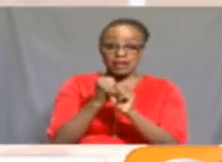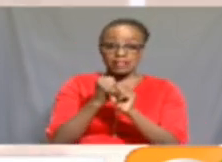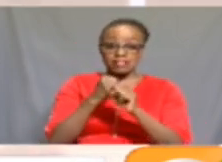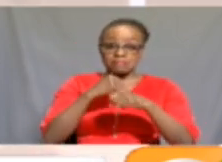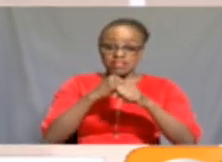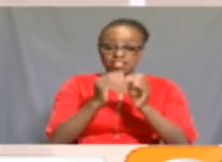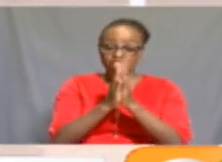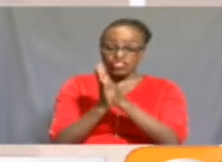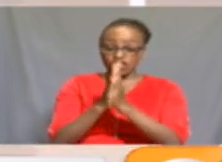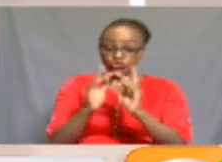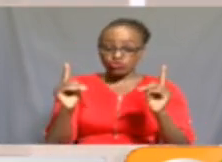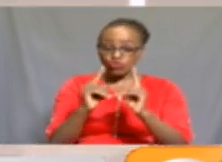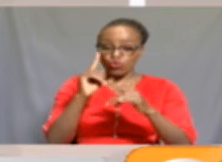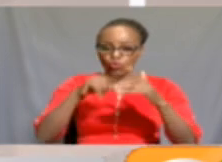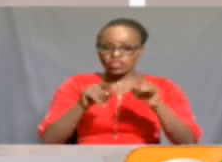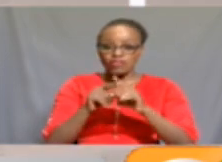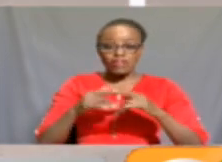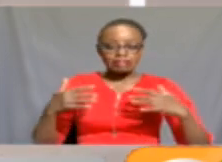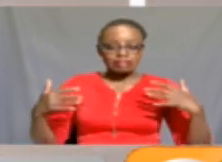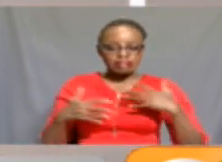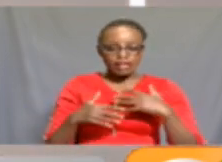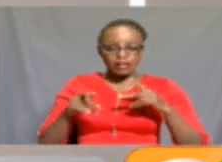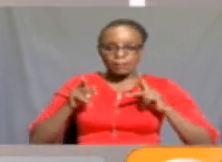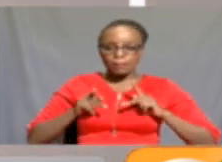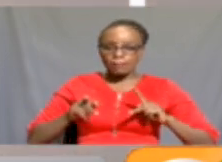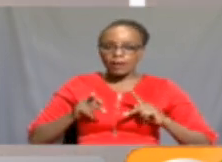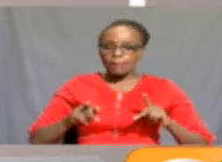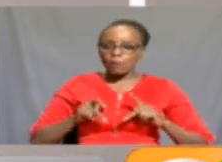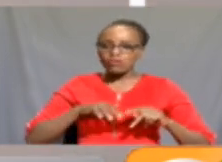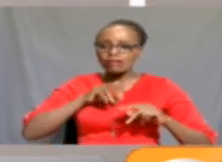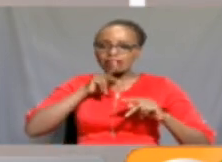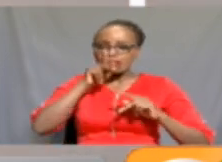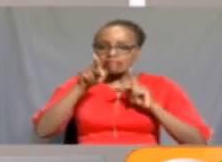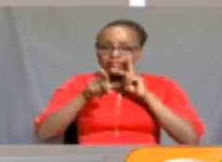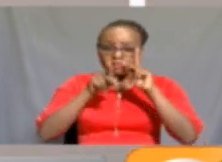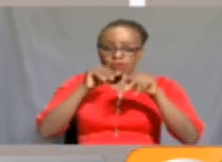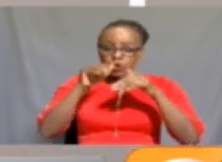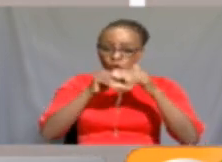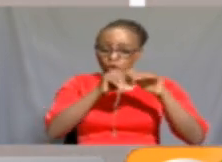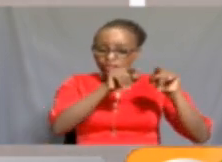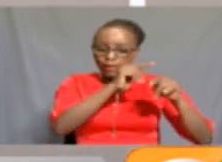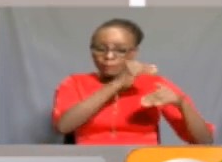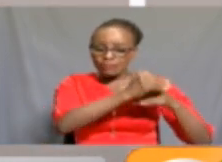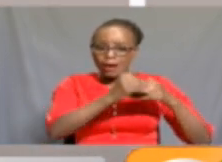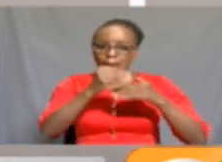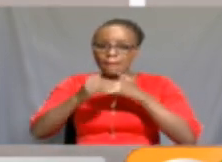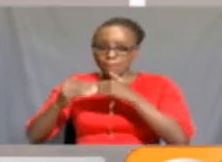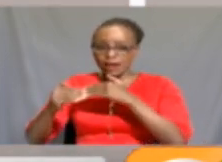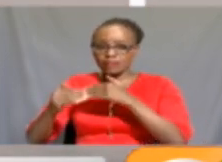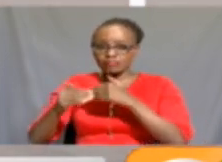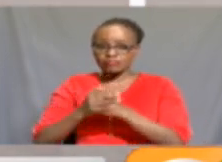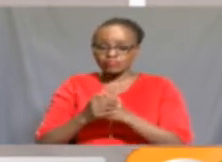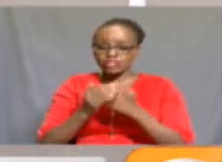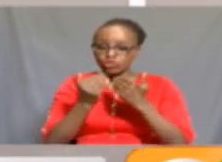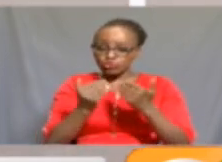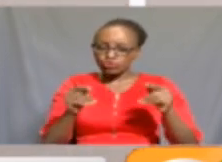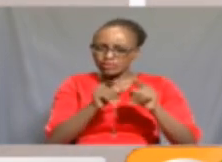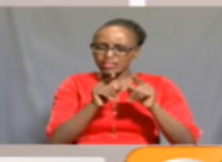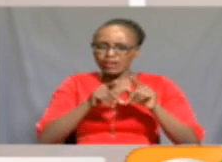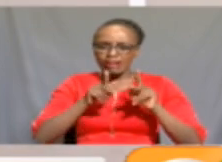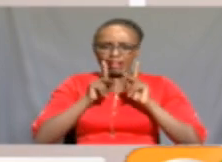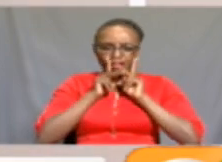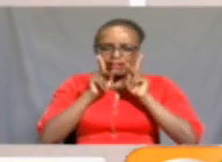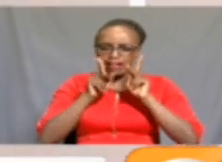to make the story short, it was really scary. People were screaming all over, and even neighbors' kids were screaming all over,